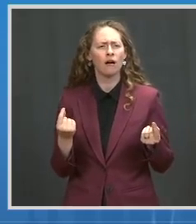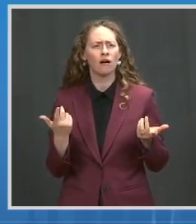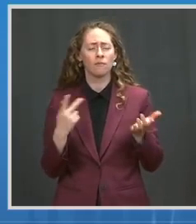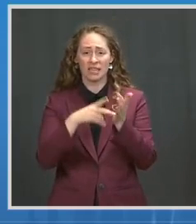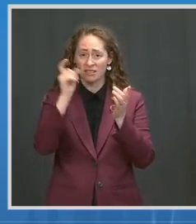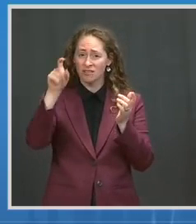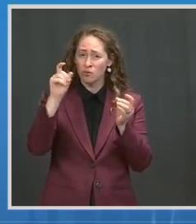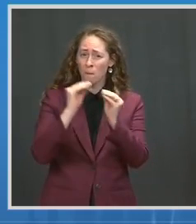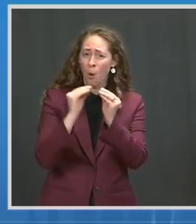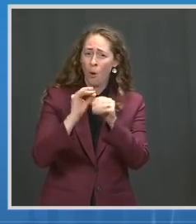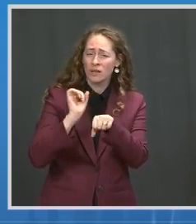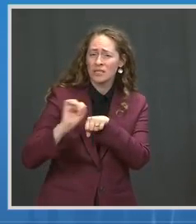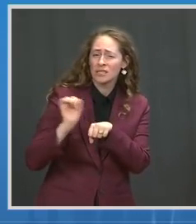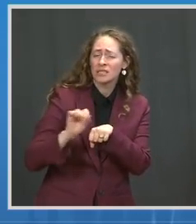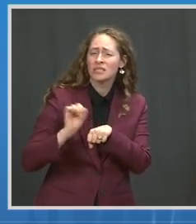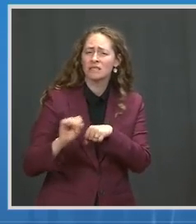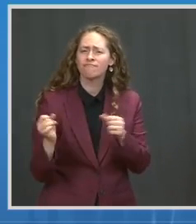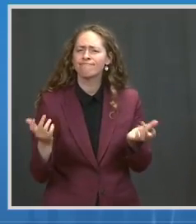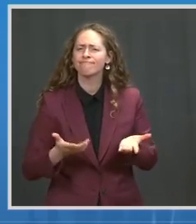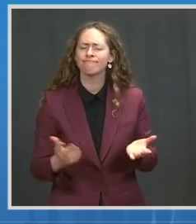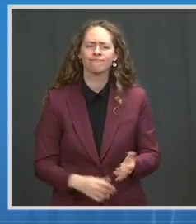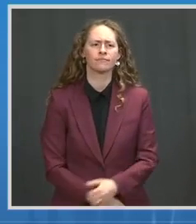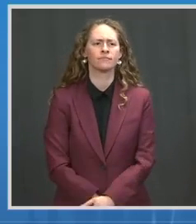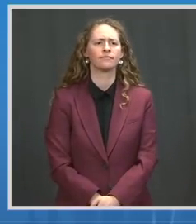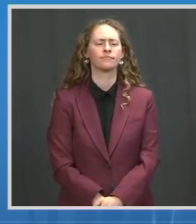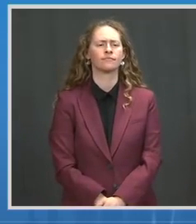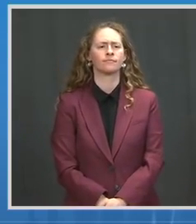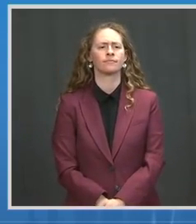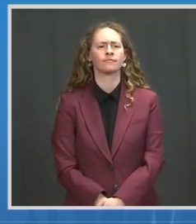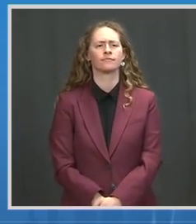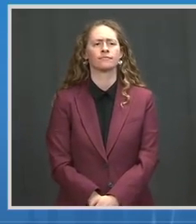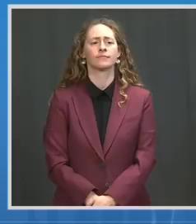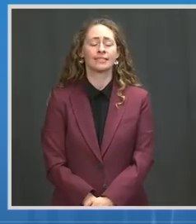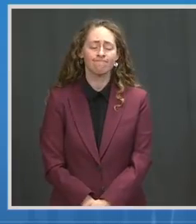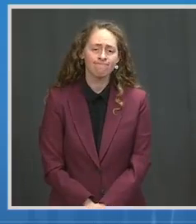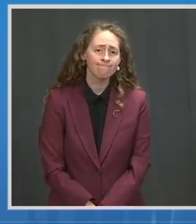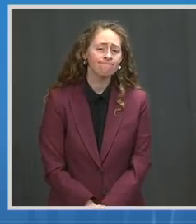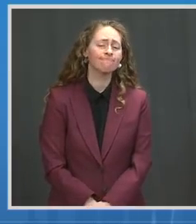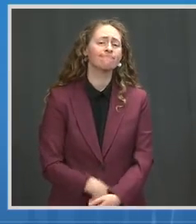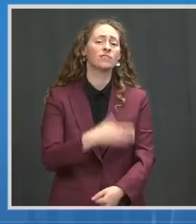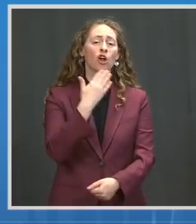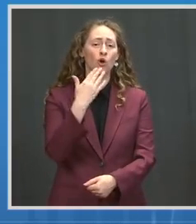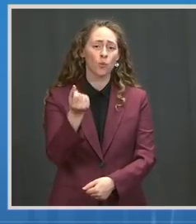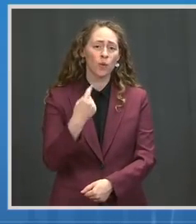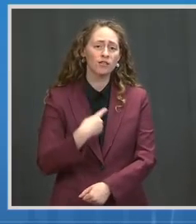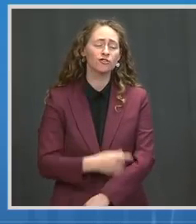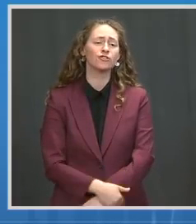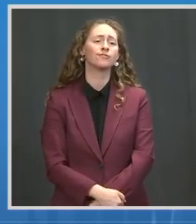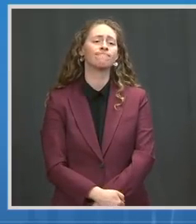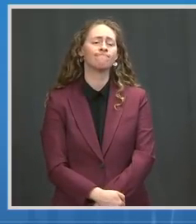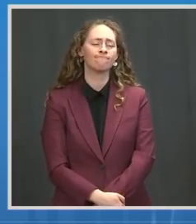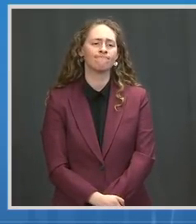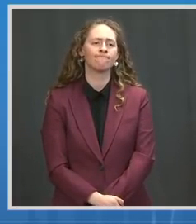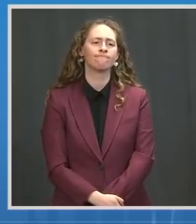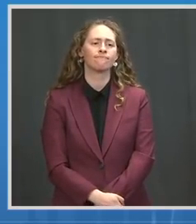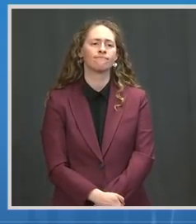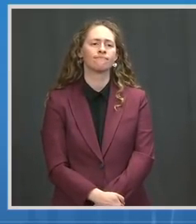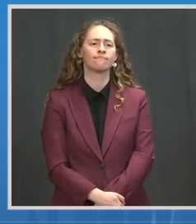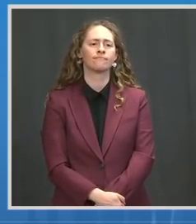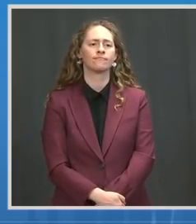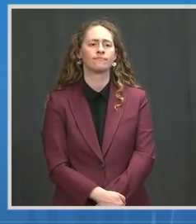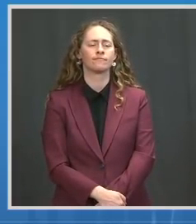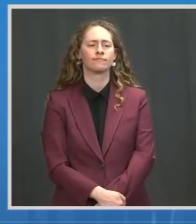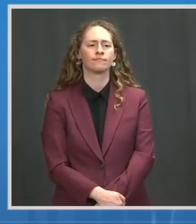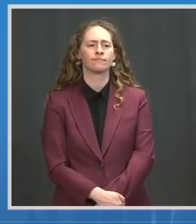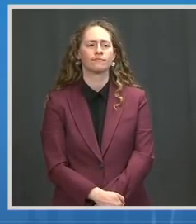Well, let me take the first part of it, Zeke. Good question. When goals are set, they're set to be able to stimulate us to get to